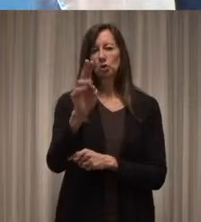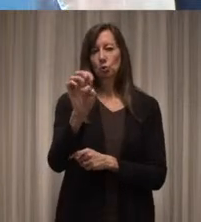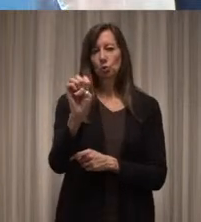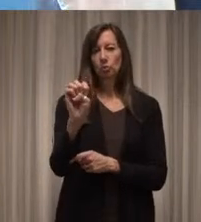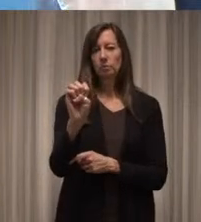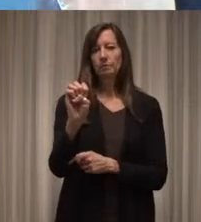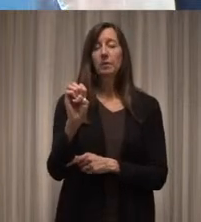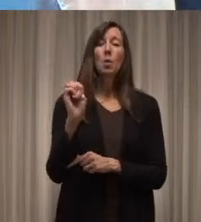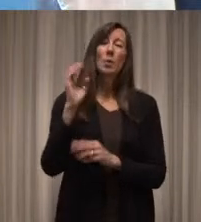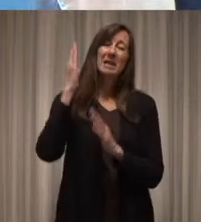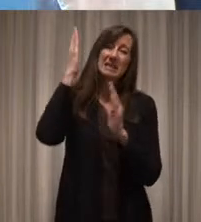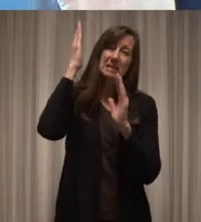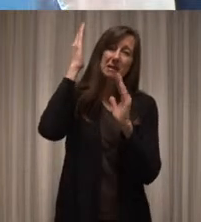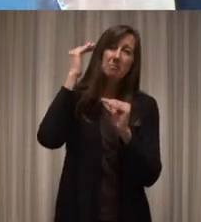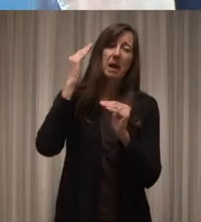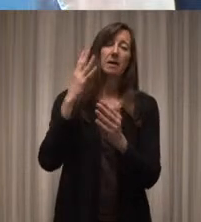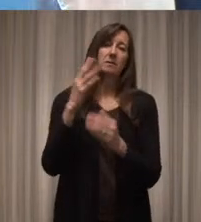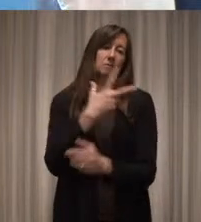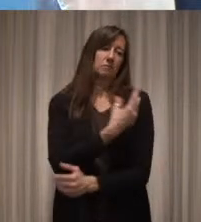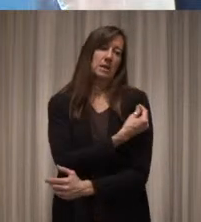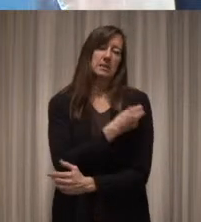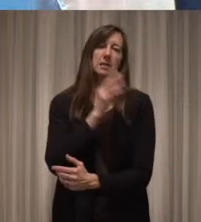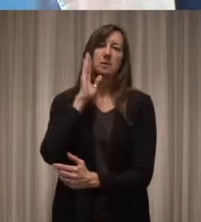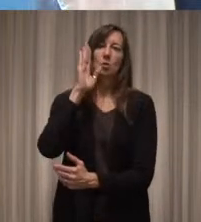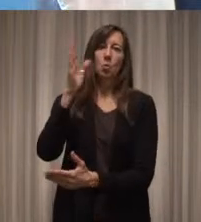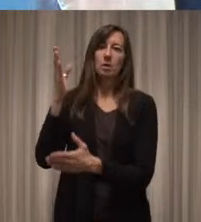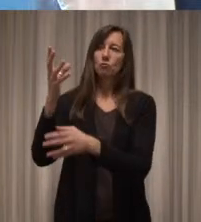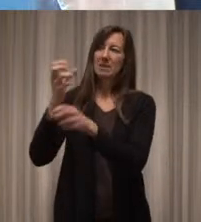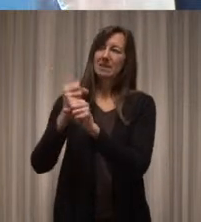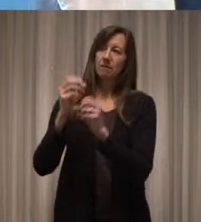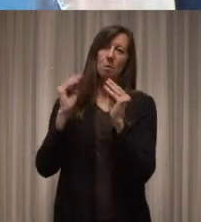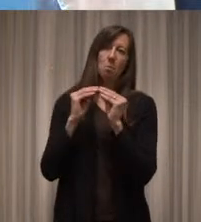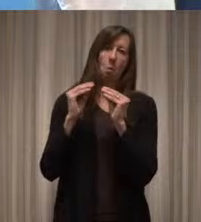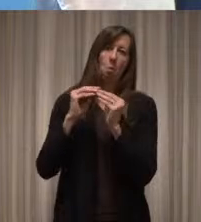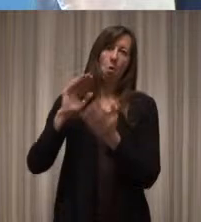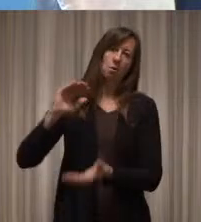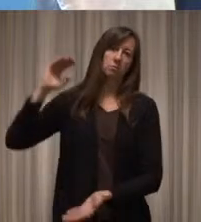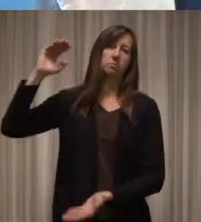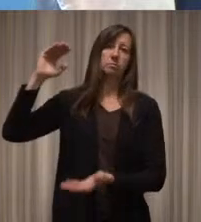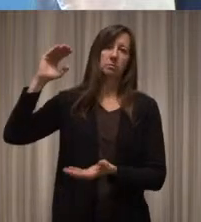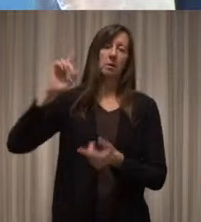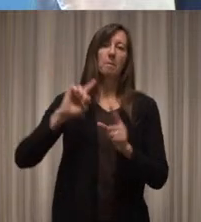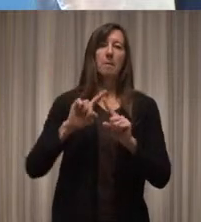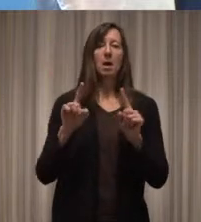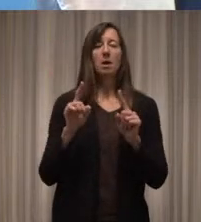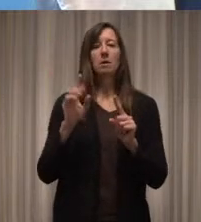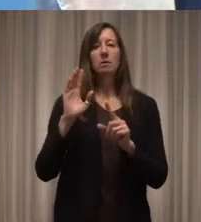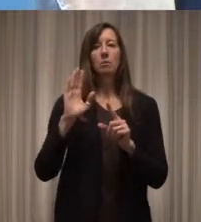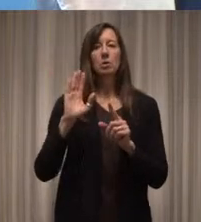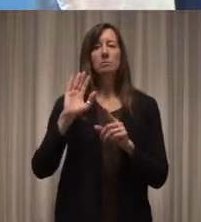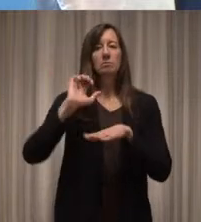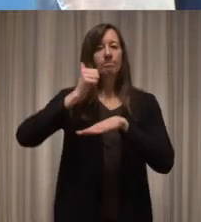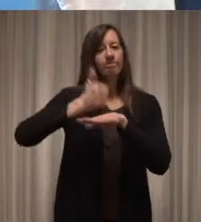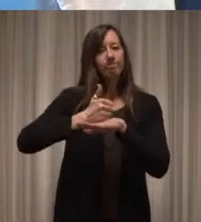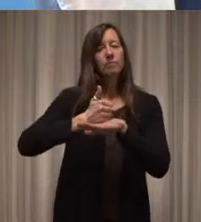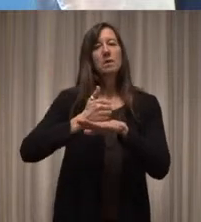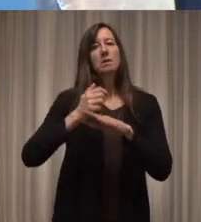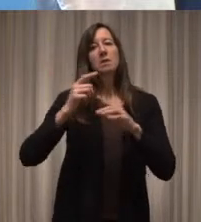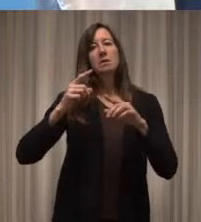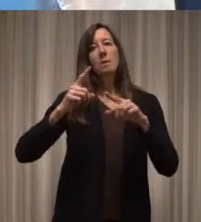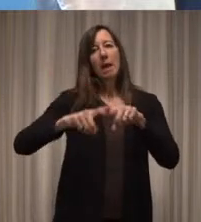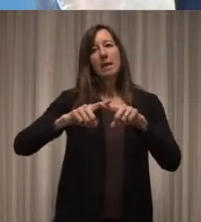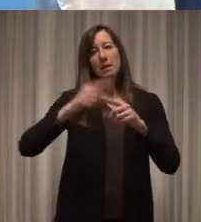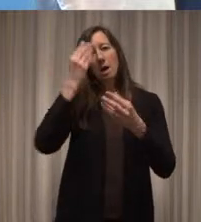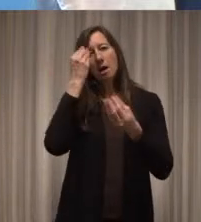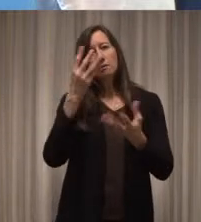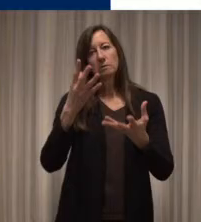the supply to increase, but we want to set reasonable expectations of, in the worst case scenario, how long that might take.